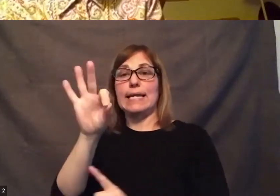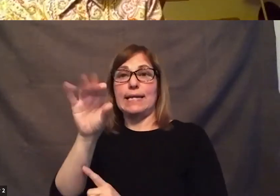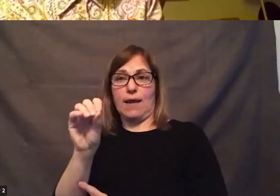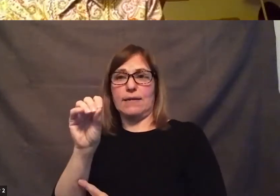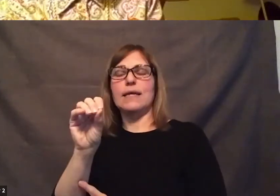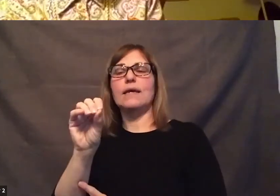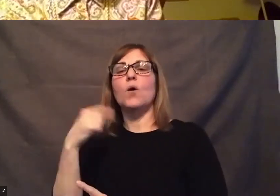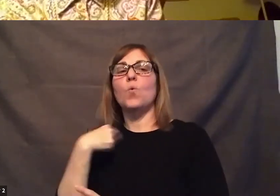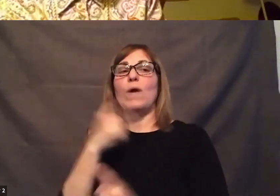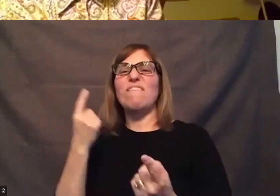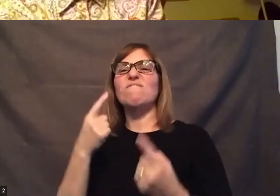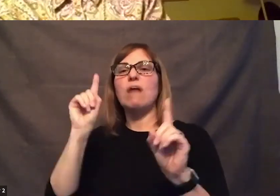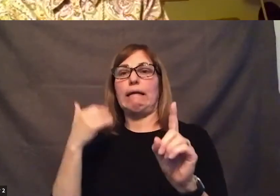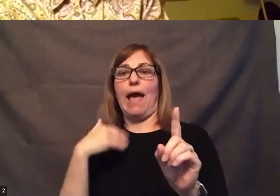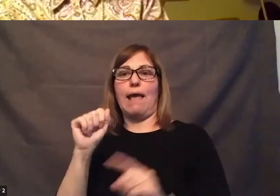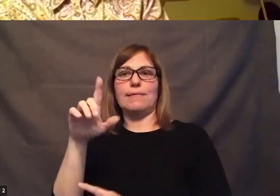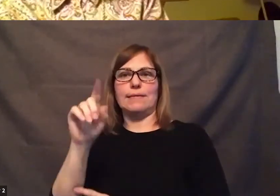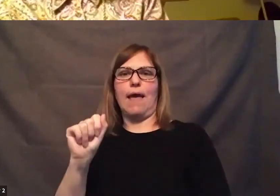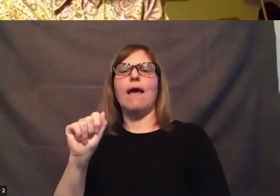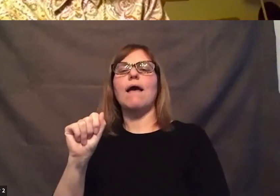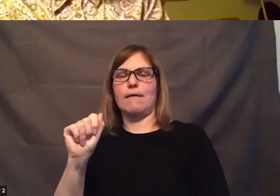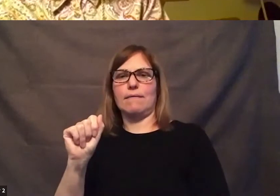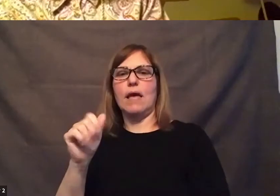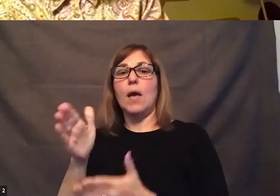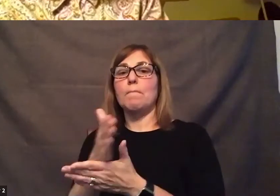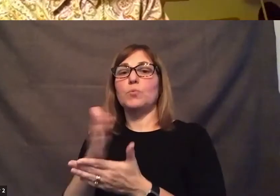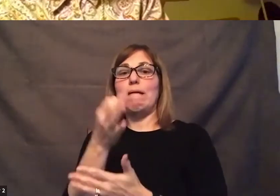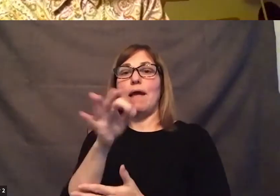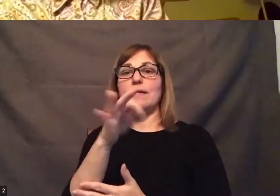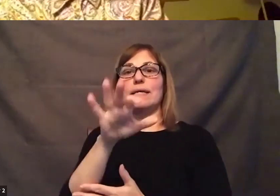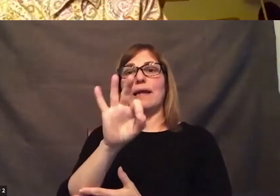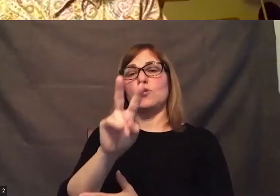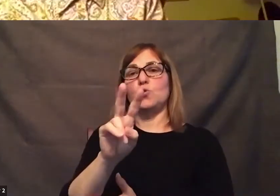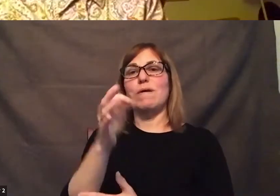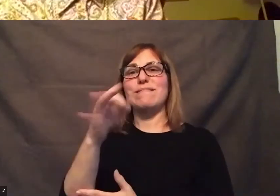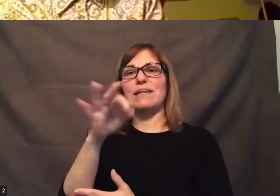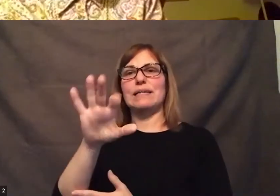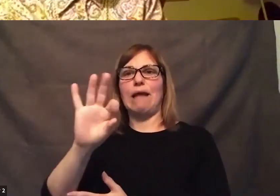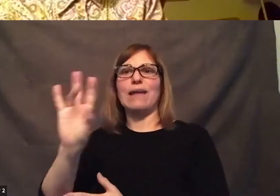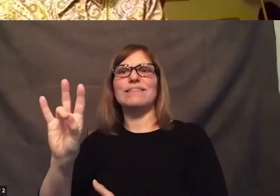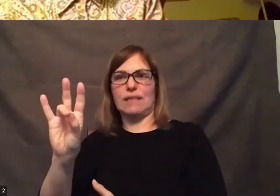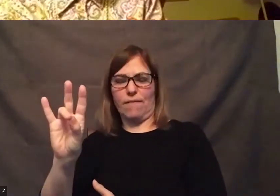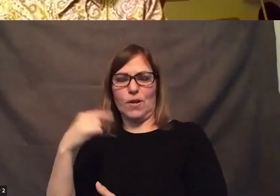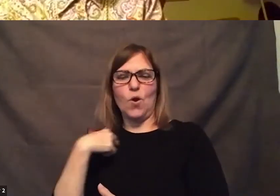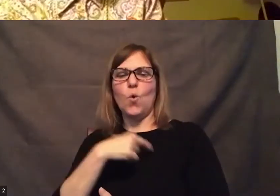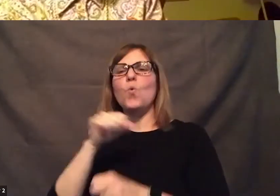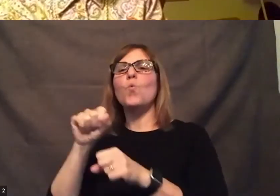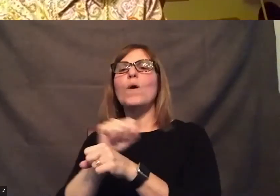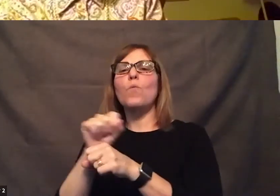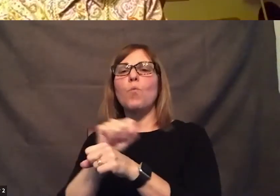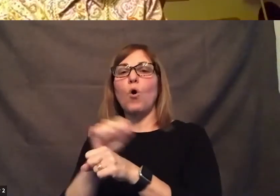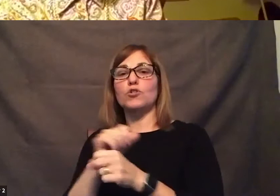we finally had the ADA. And between 1992 and 1997, we worked to come into full